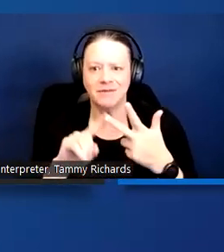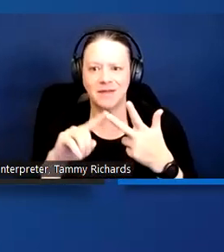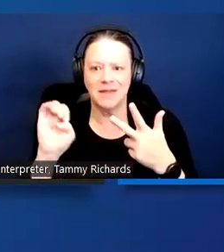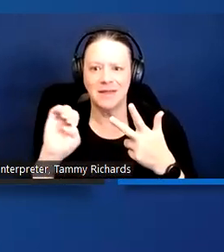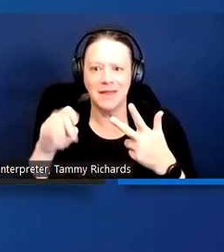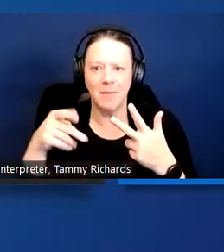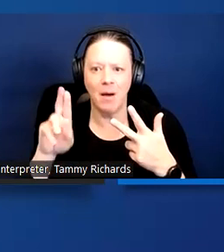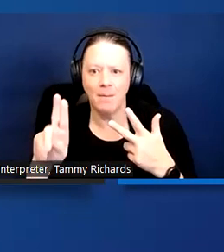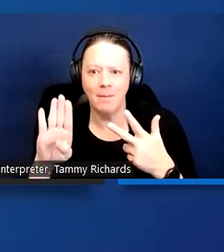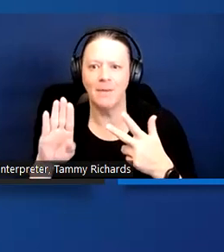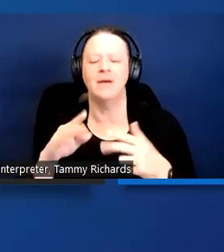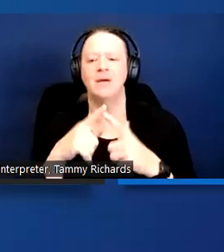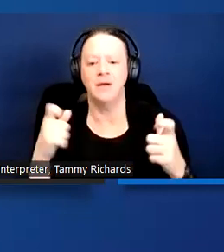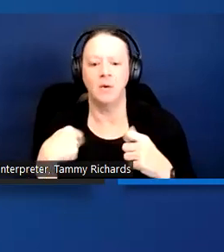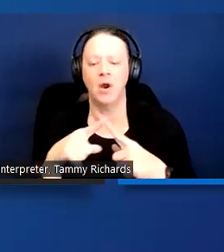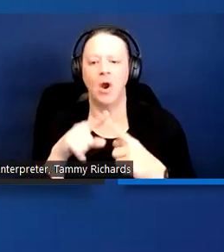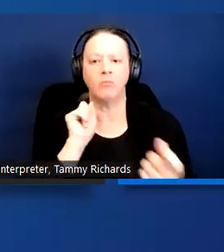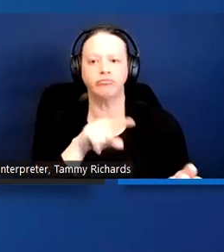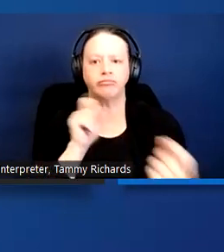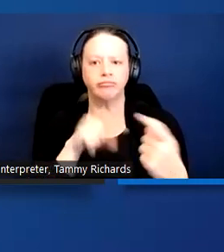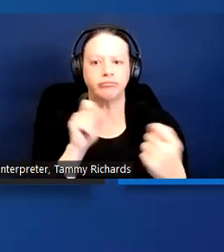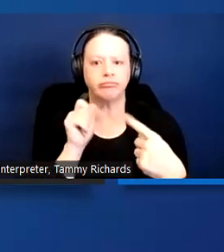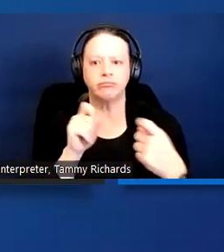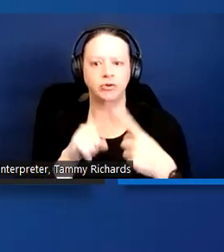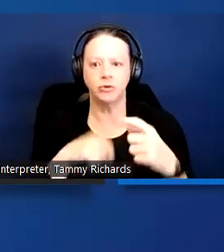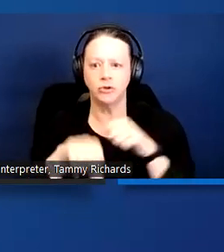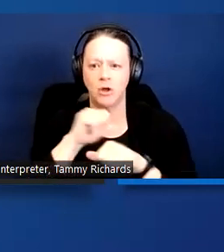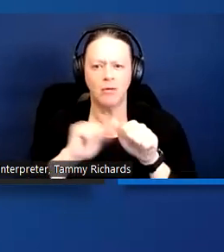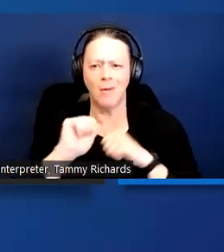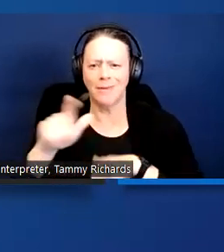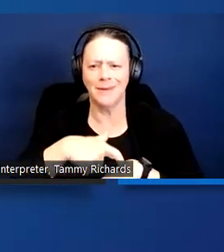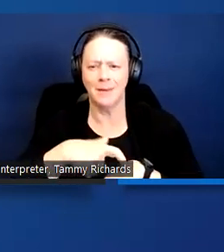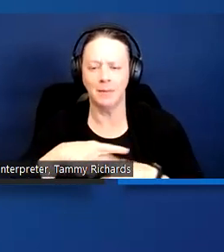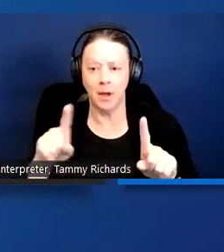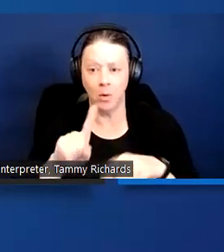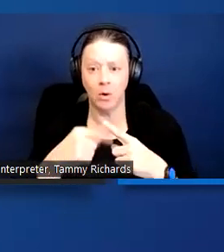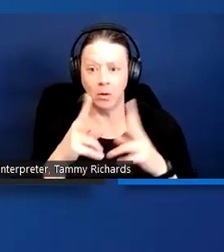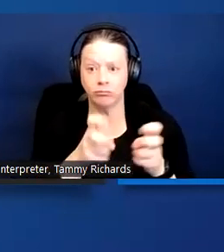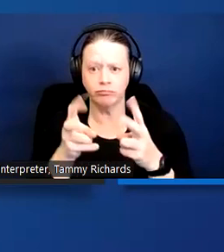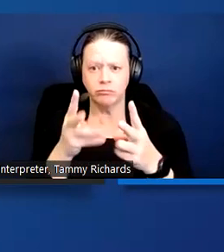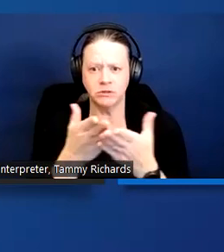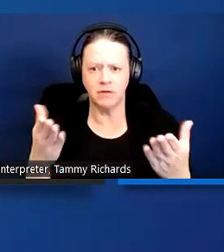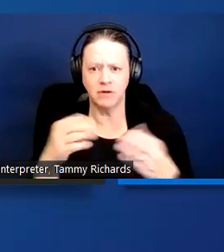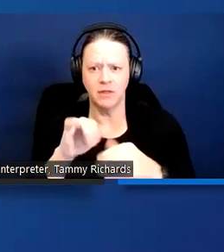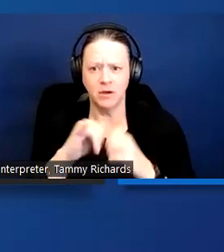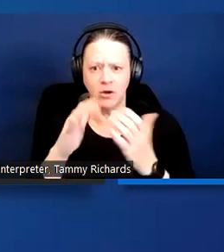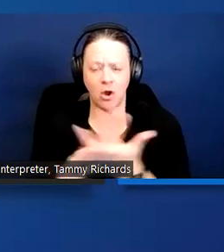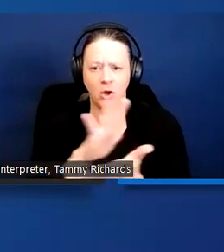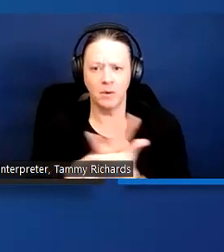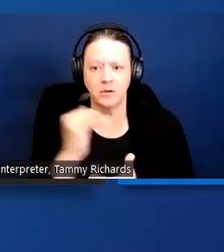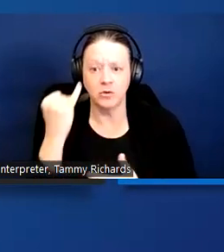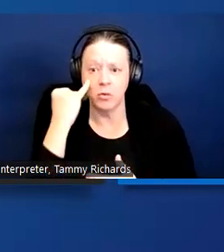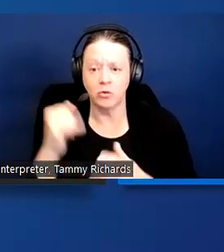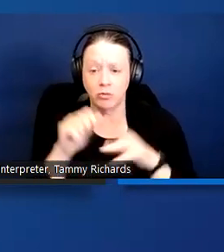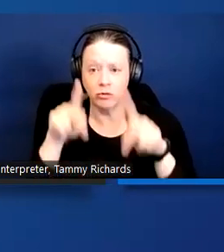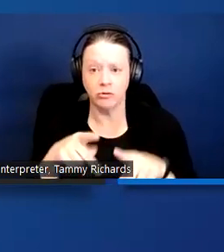to and from each other. But we need to think about when you're putting stuff into those documents, how is that going to be read by someone who